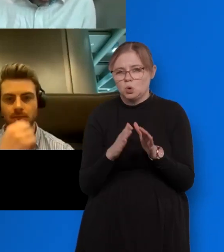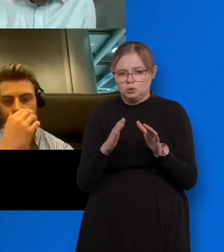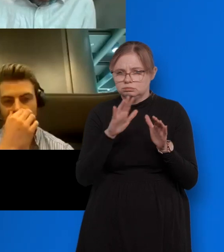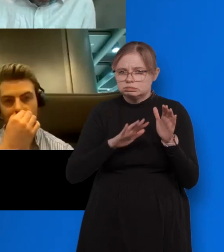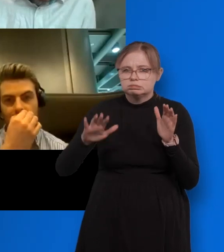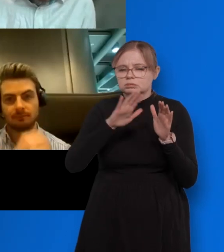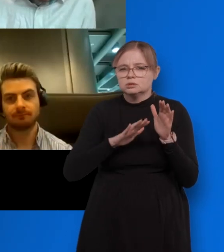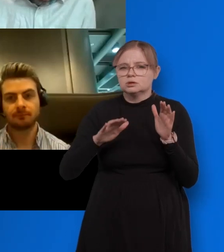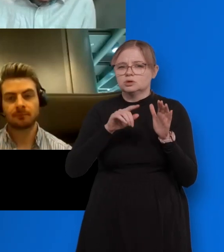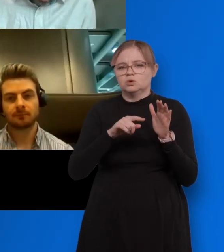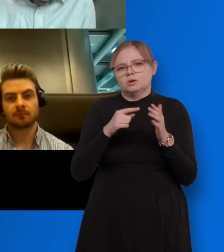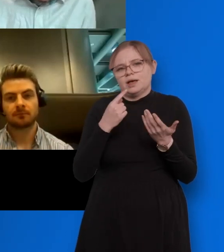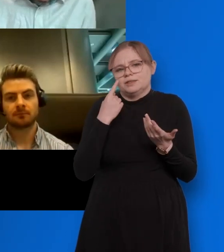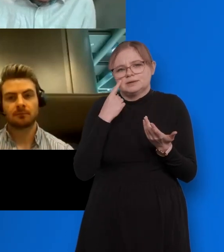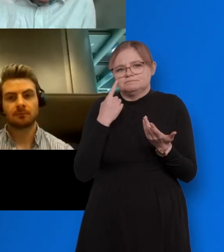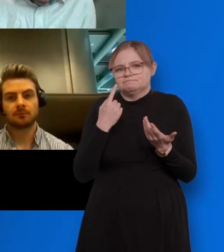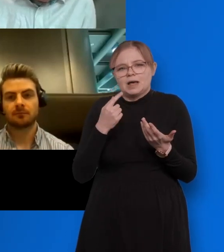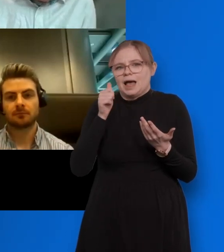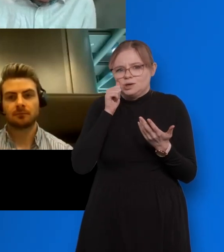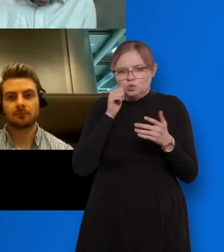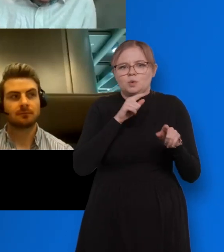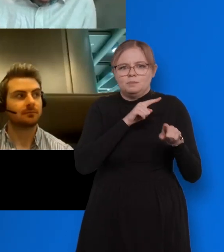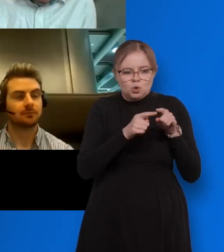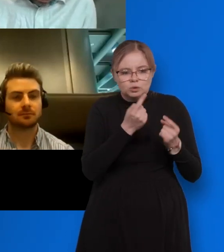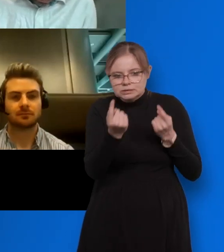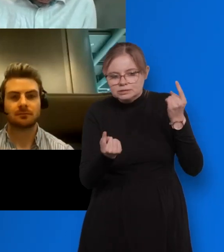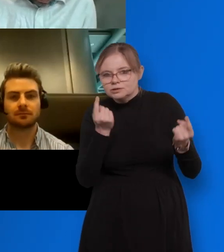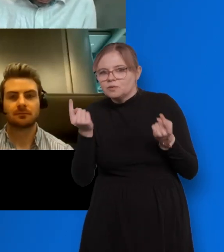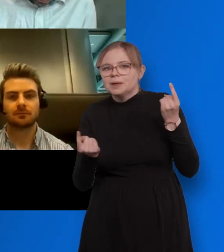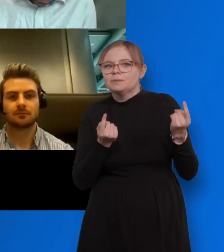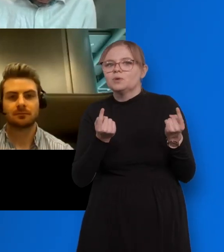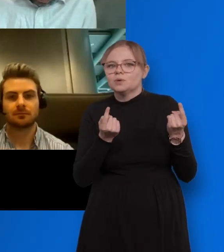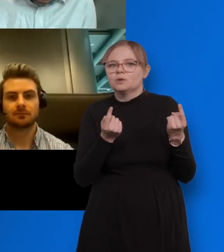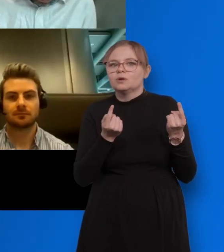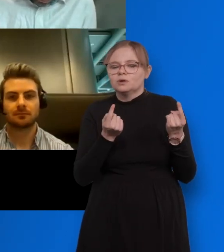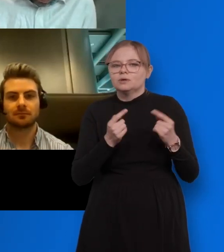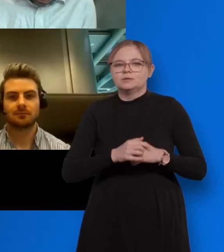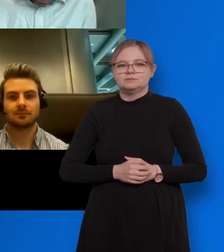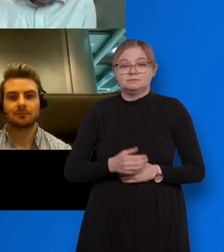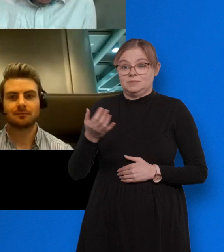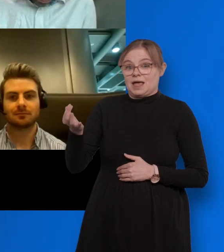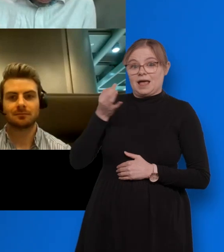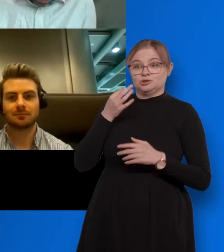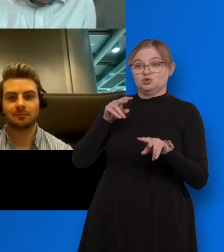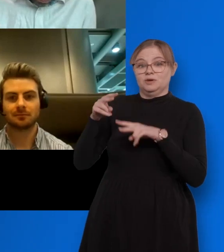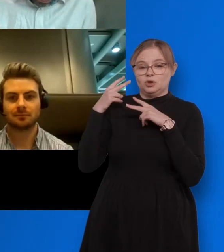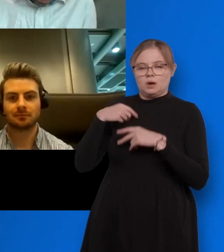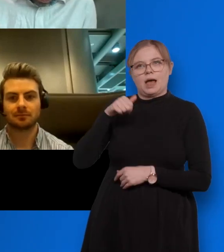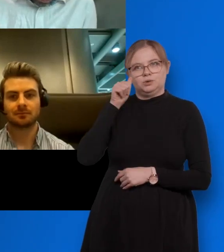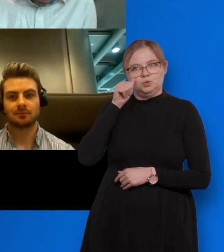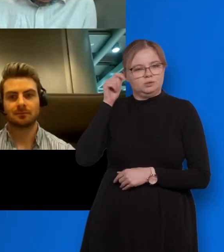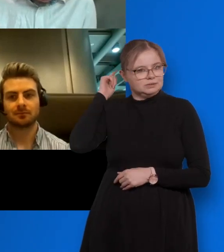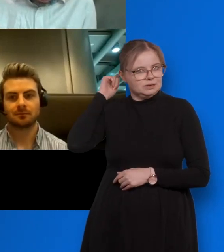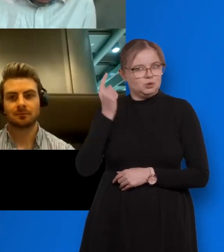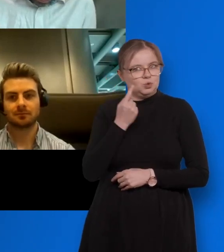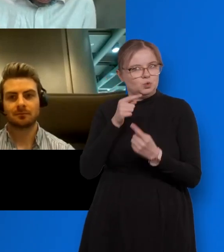So I personally know most of the people. When I'm asked to review grants, I already know who they are. And if they stripped